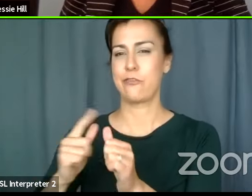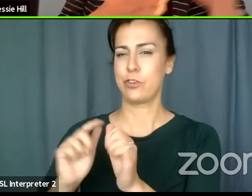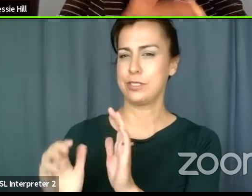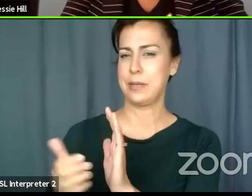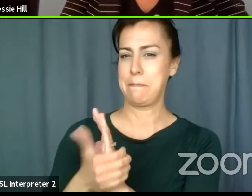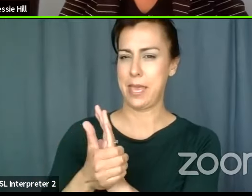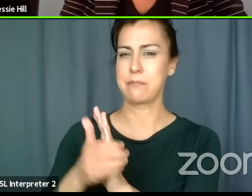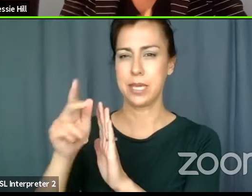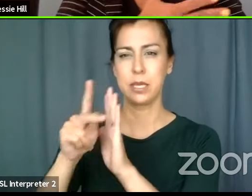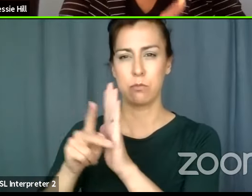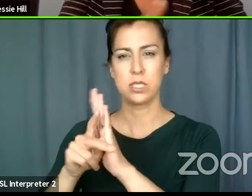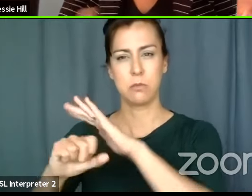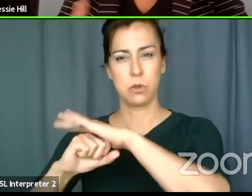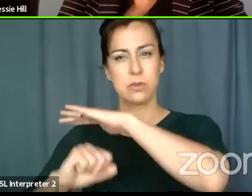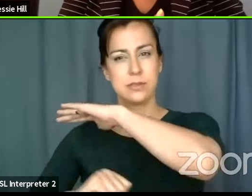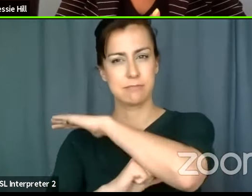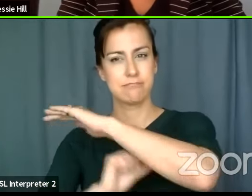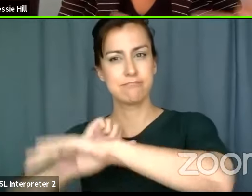then